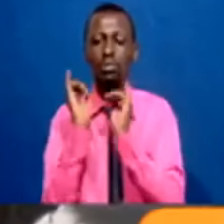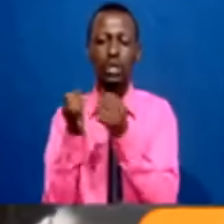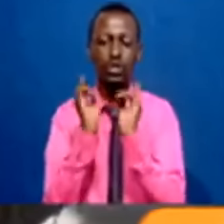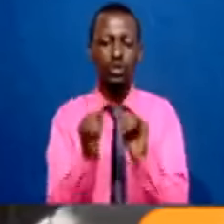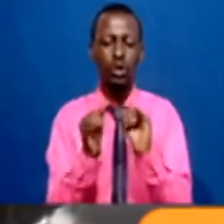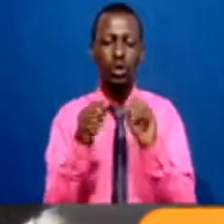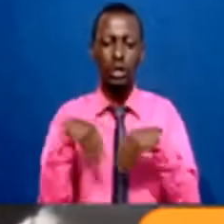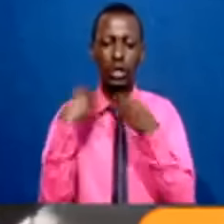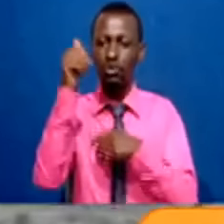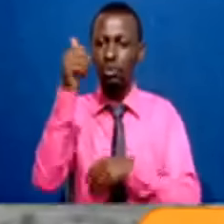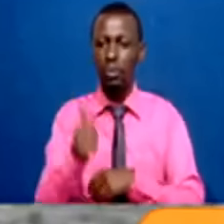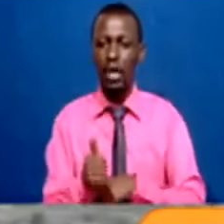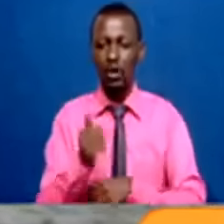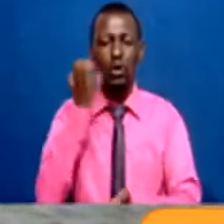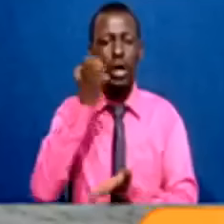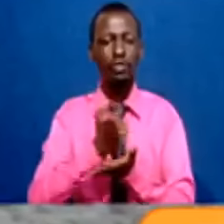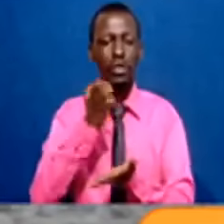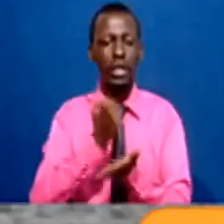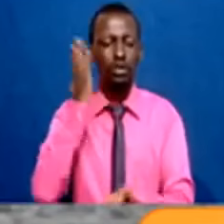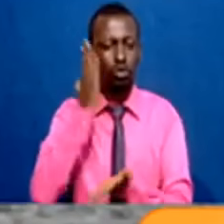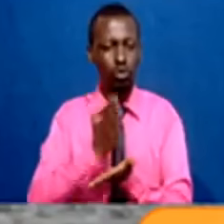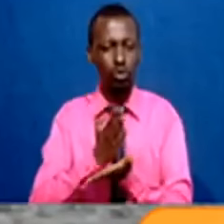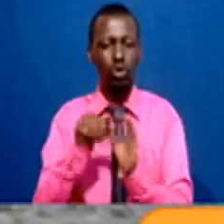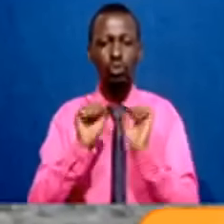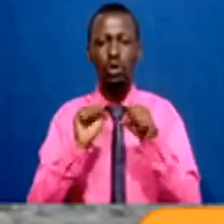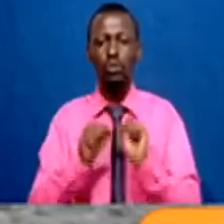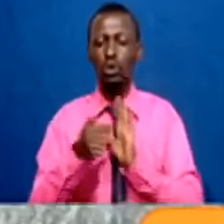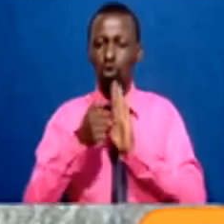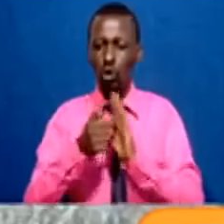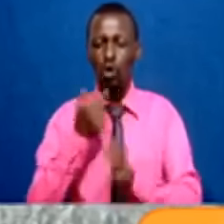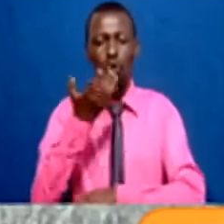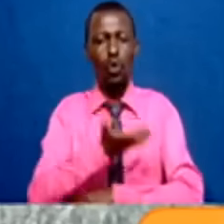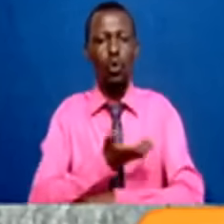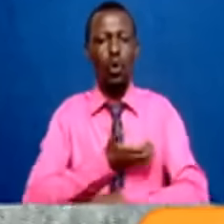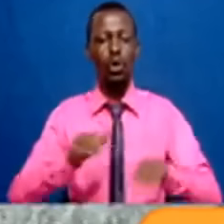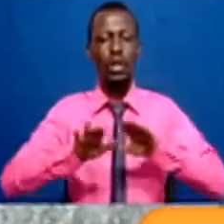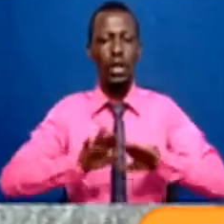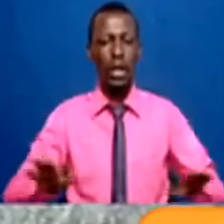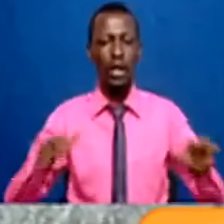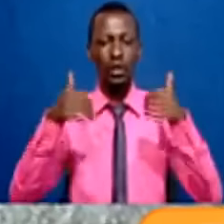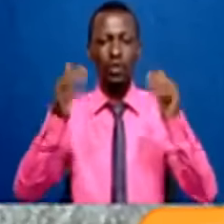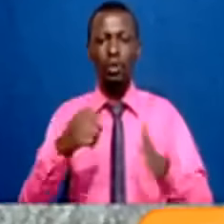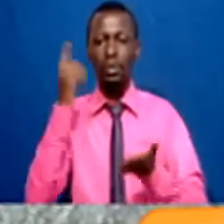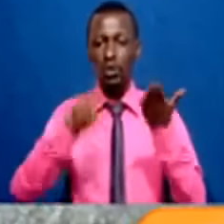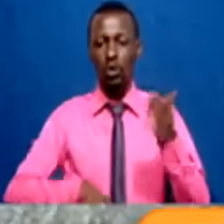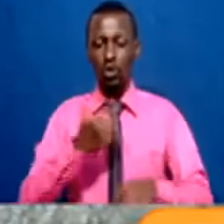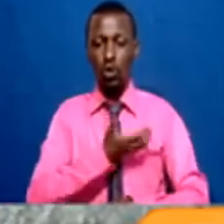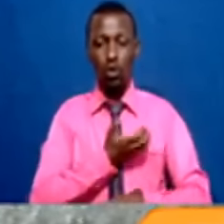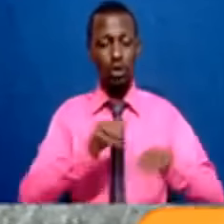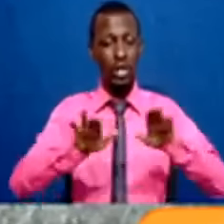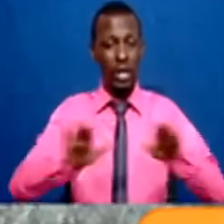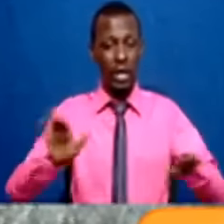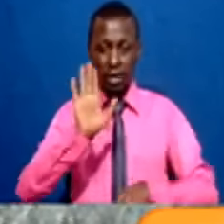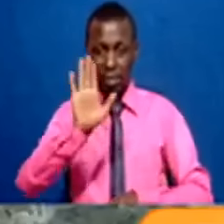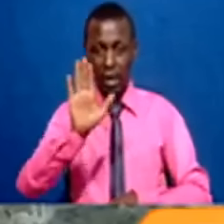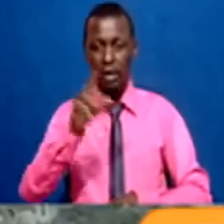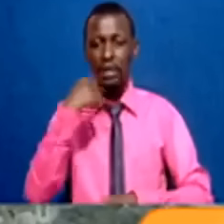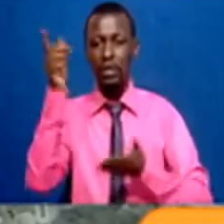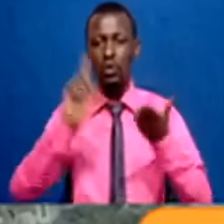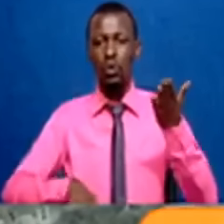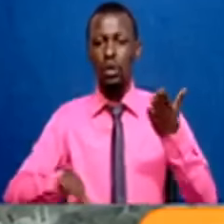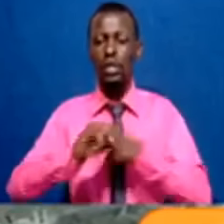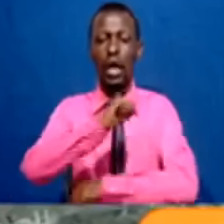presented sufficient evidence to prove ownership. Farmers laying claim to the land have since threatened to shut down